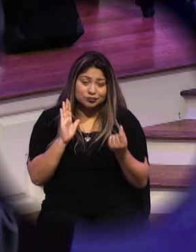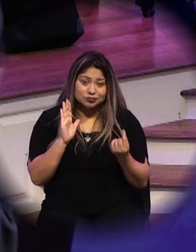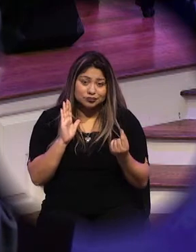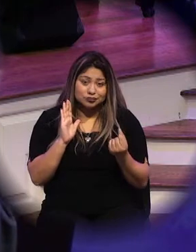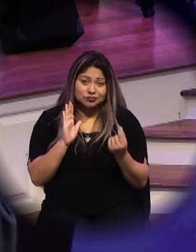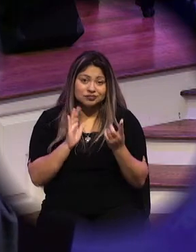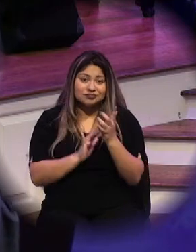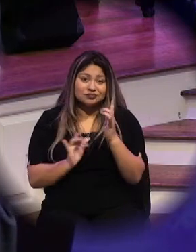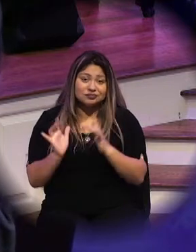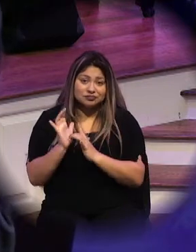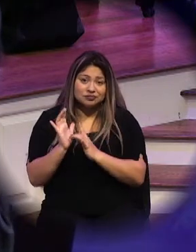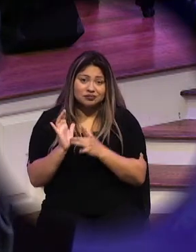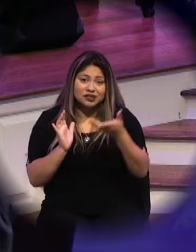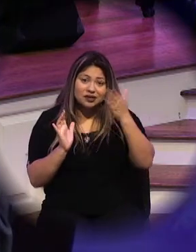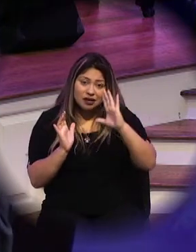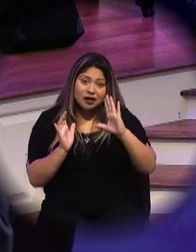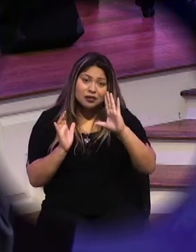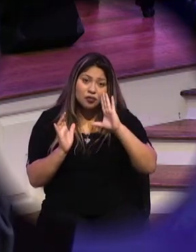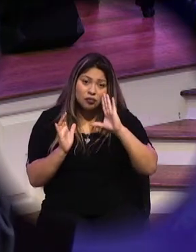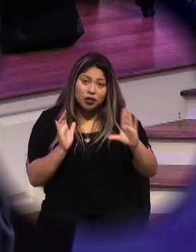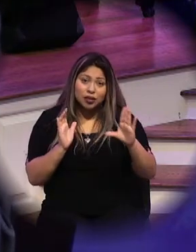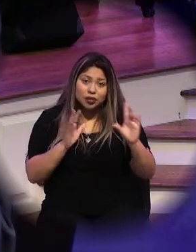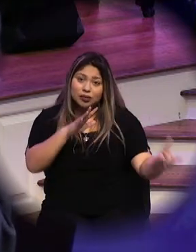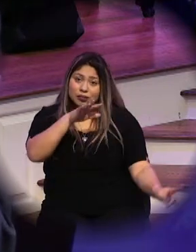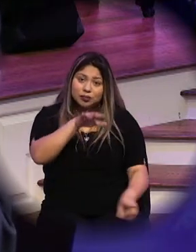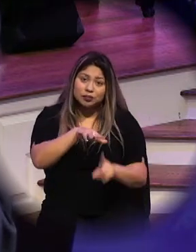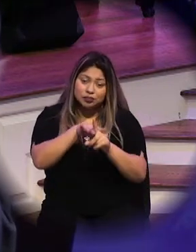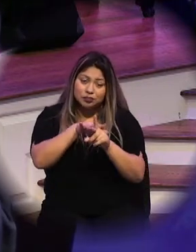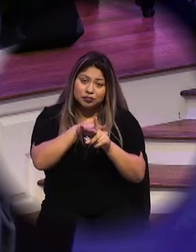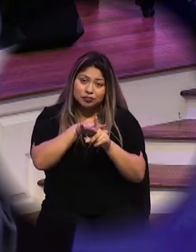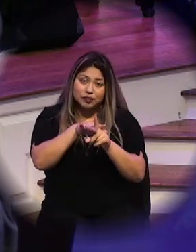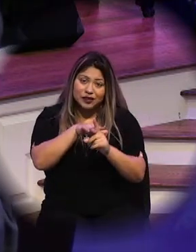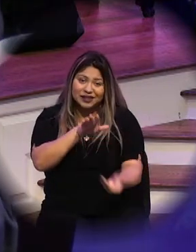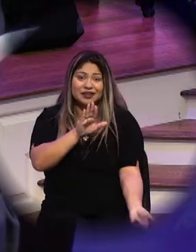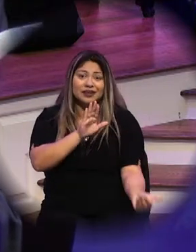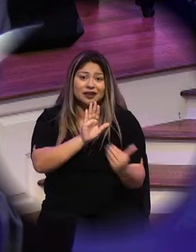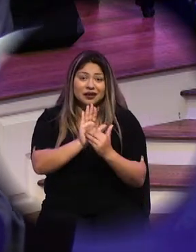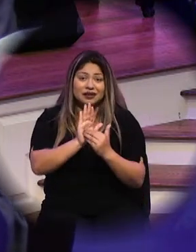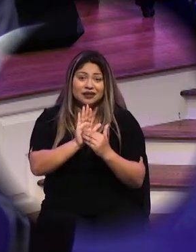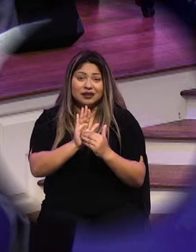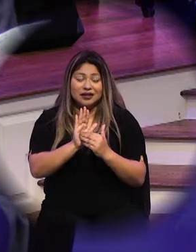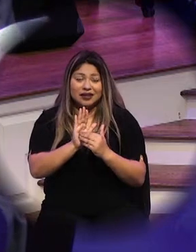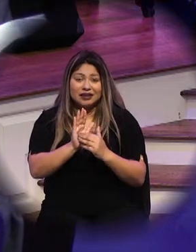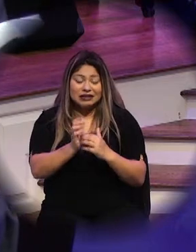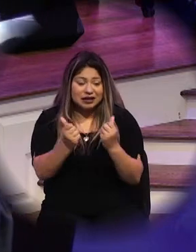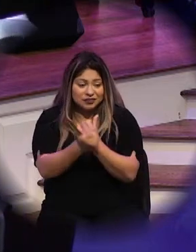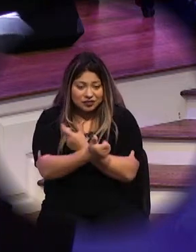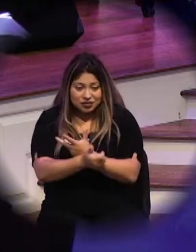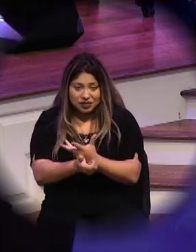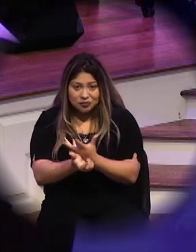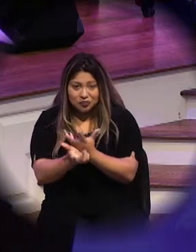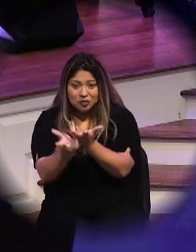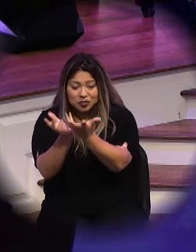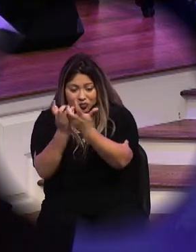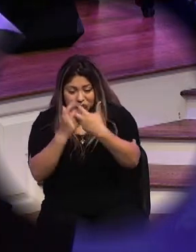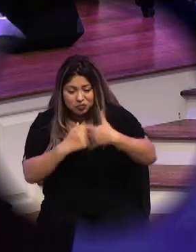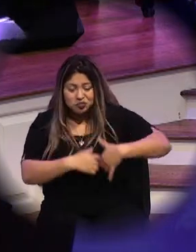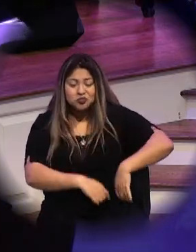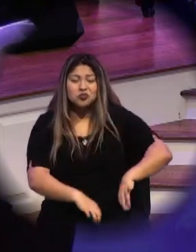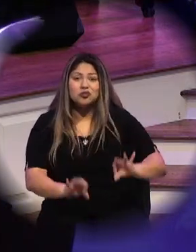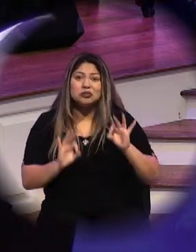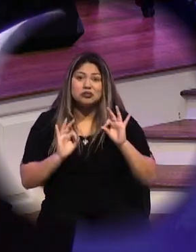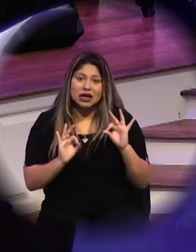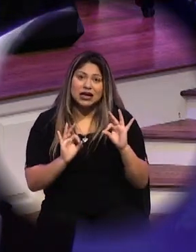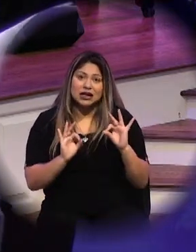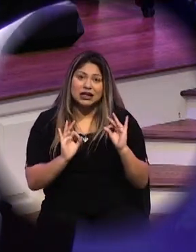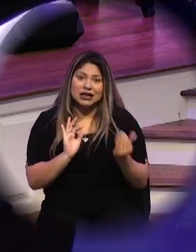things right. The psalmist imagines that day in verses 7 through 9. He says, let the sea resound and everything in it,